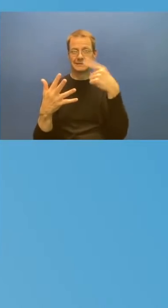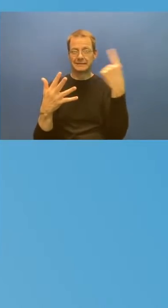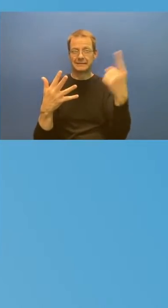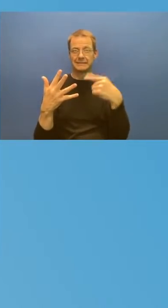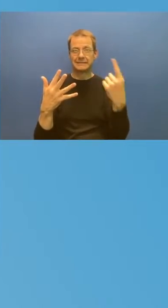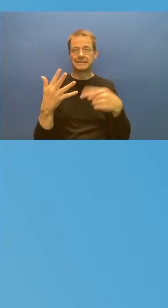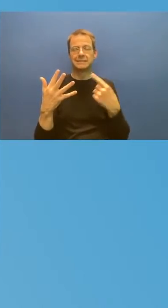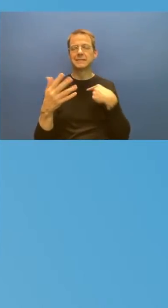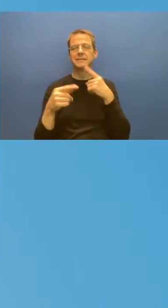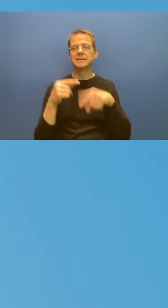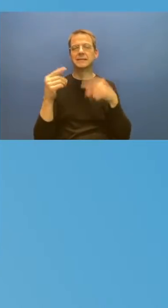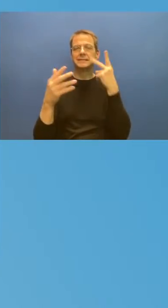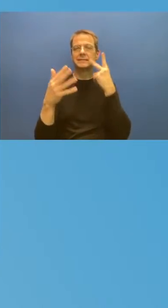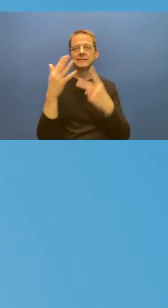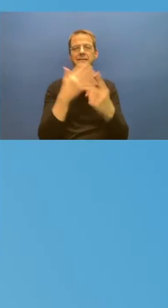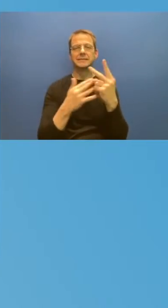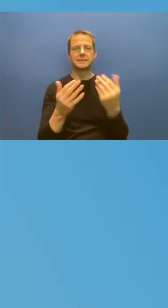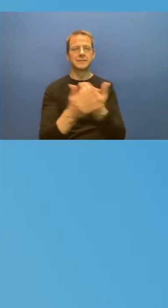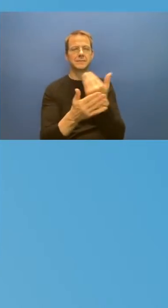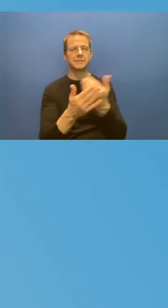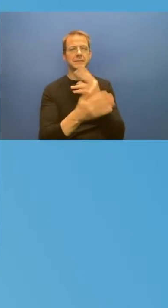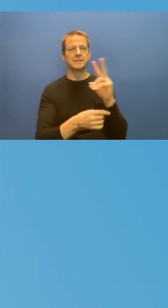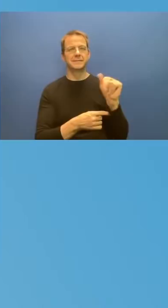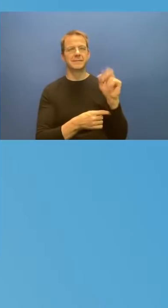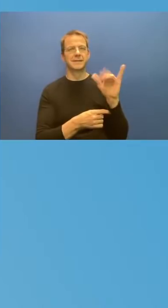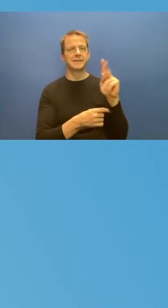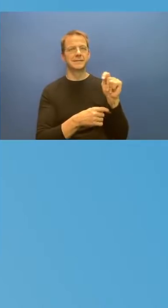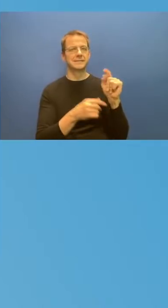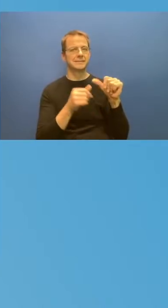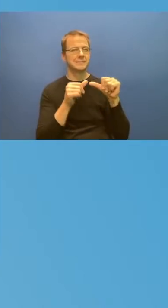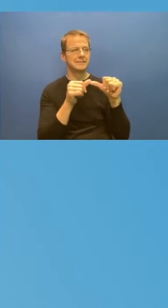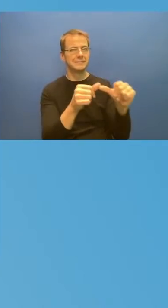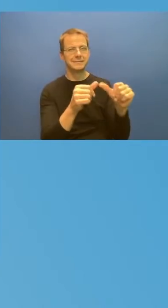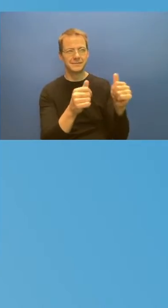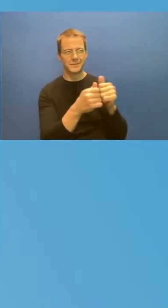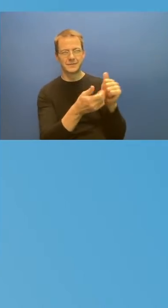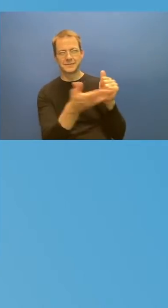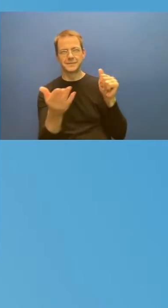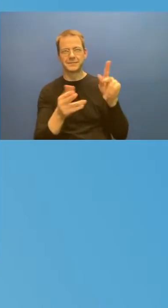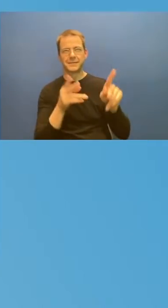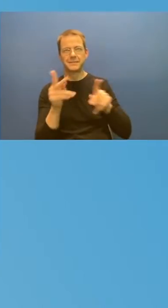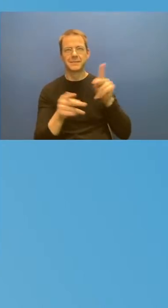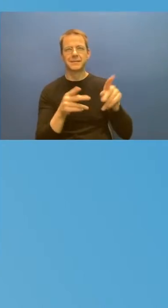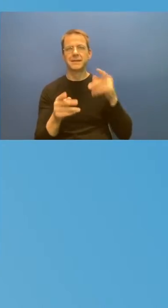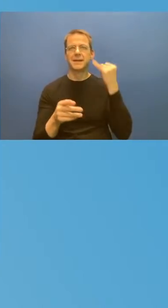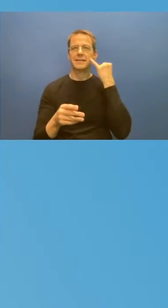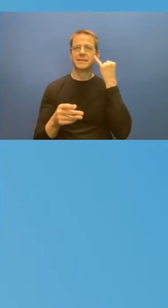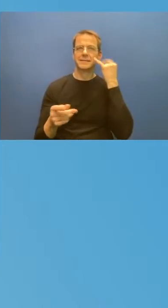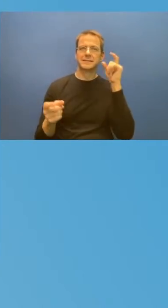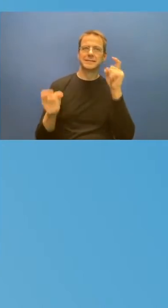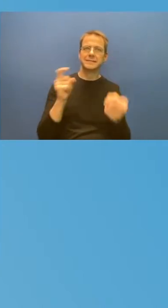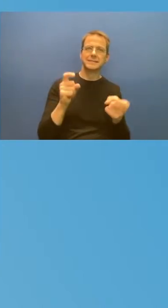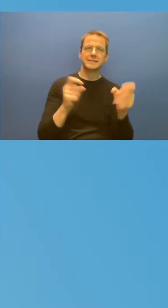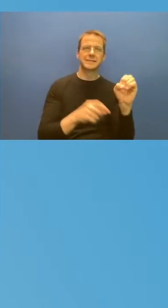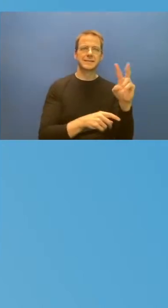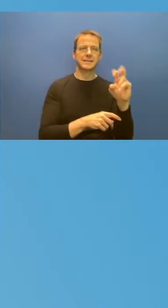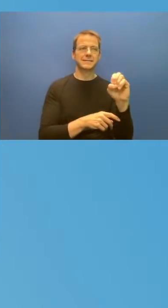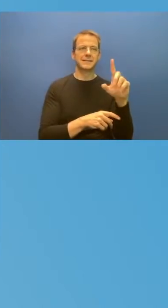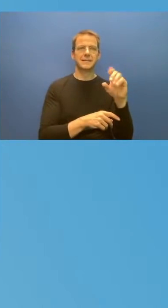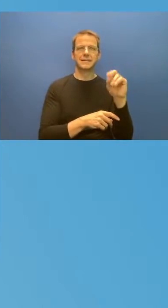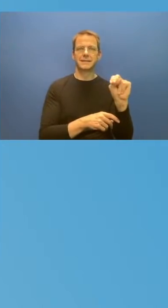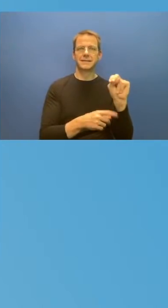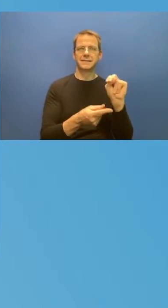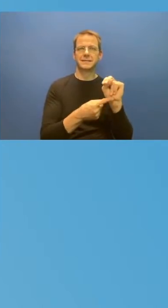of evolution. It's very random. It's occurring all the time. Variants are being generated throughout the course of infection because